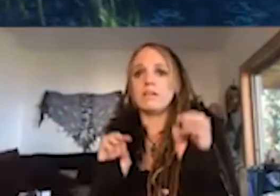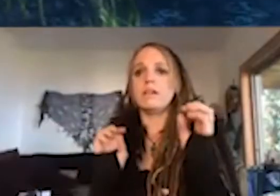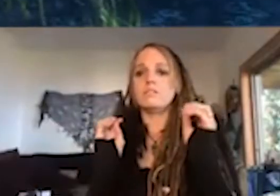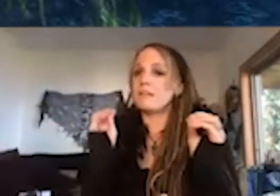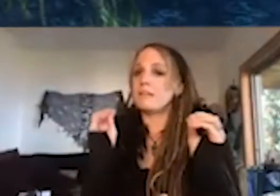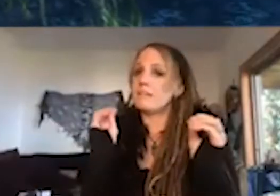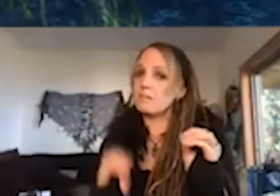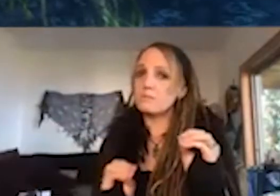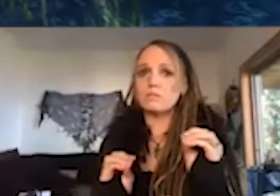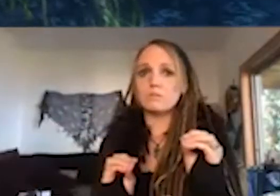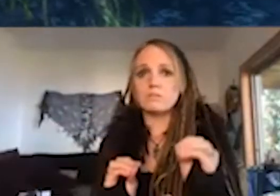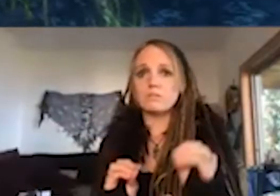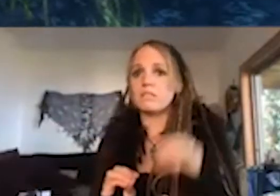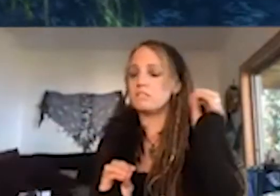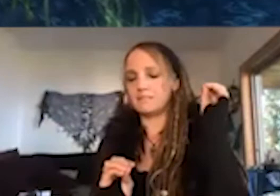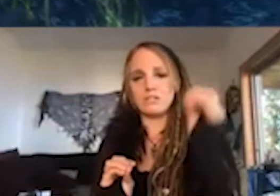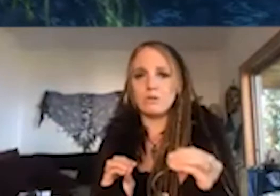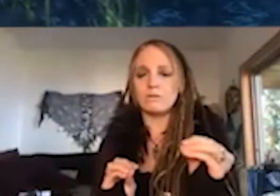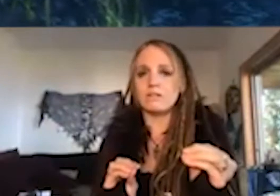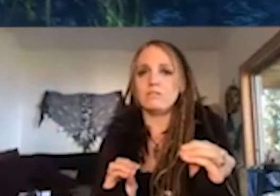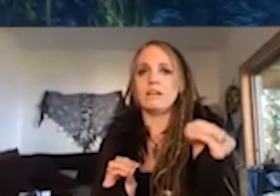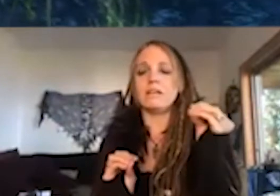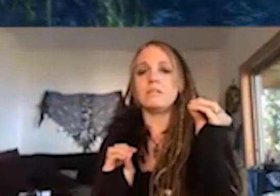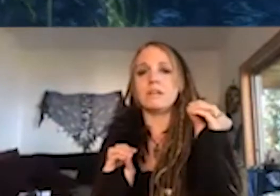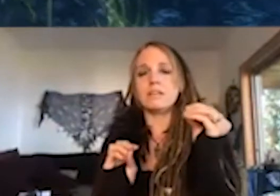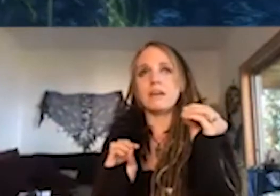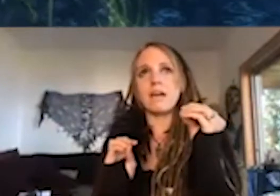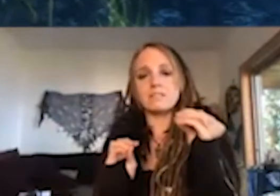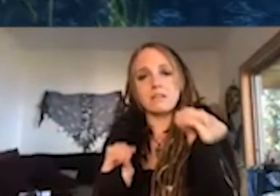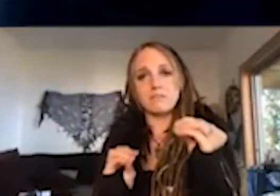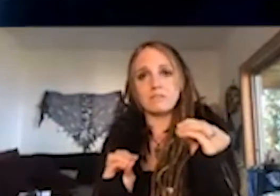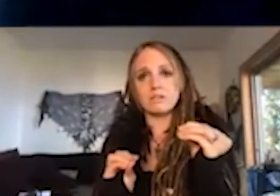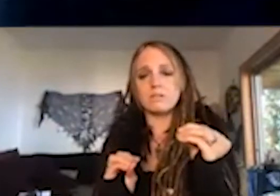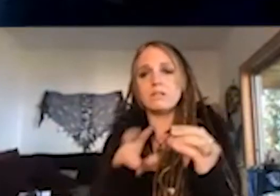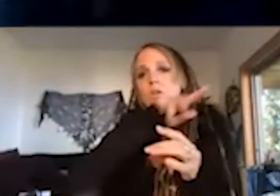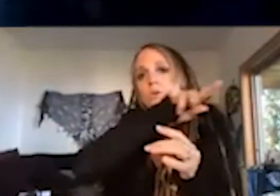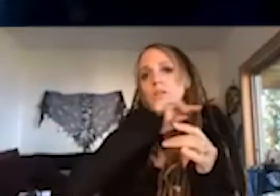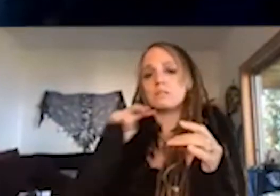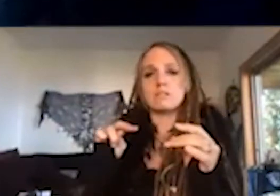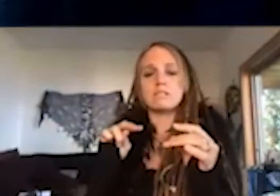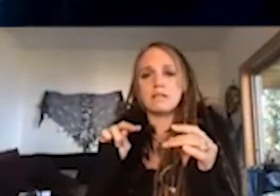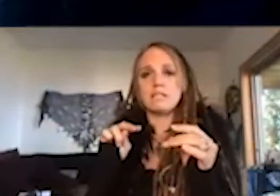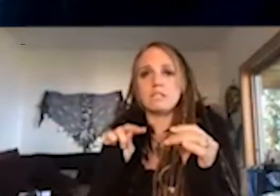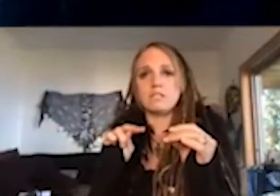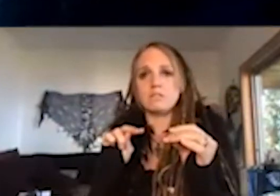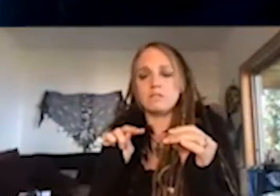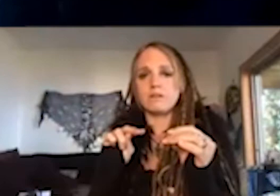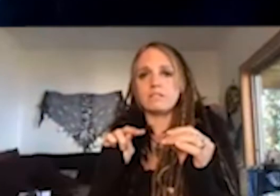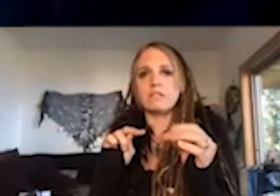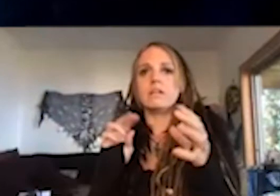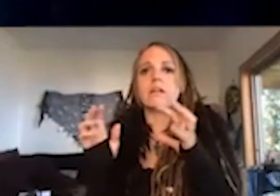like, I think we should go through the trench. And Marlon's like, no way, we're not going to do that. And as they're having this argument, we come across the line and change the